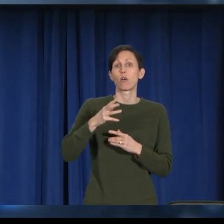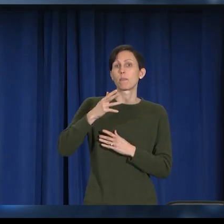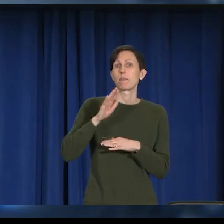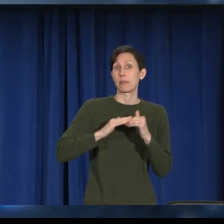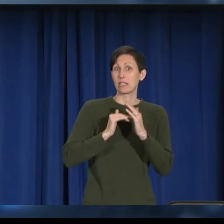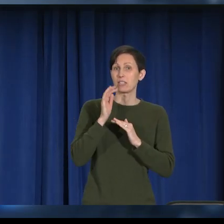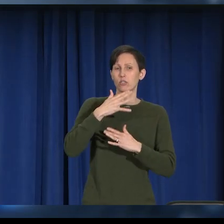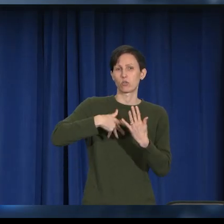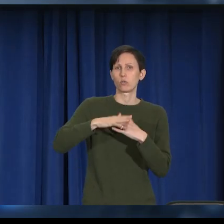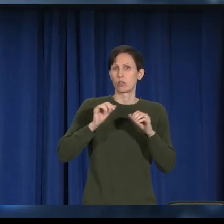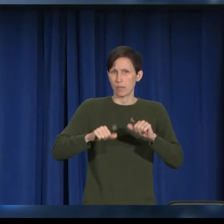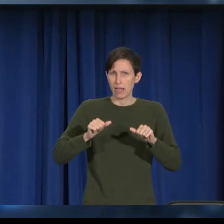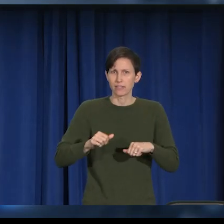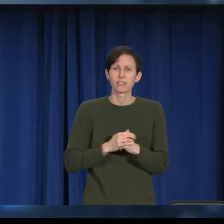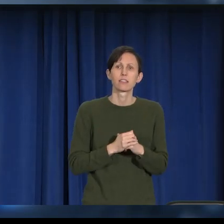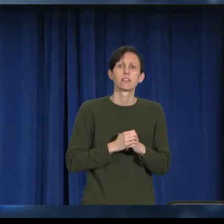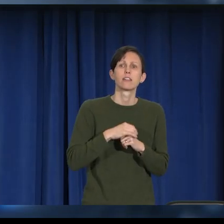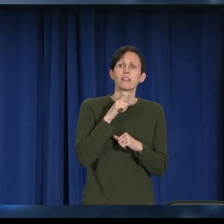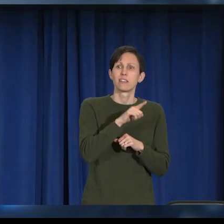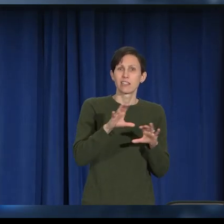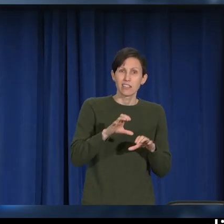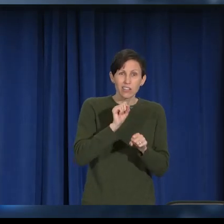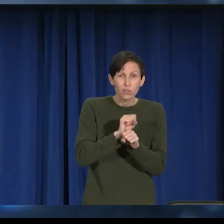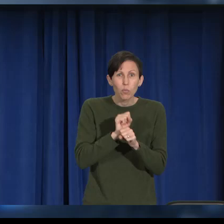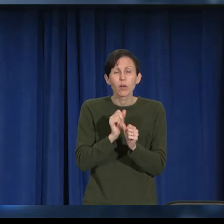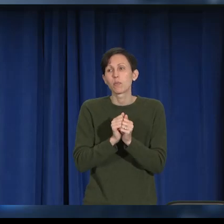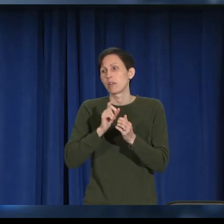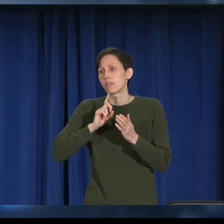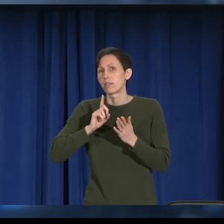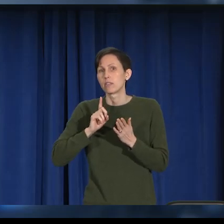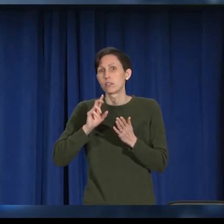of his works include neurodiversity,